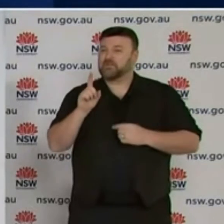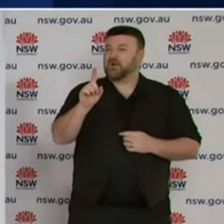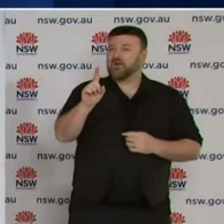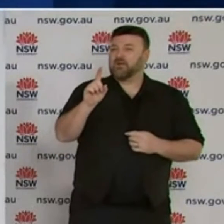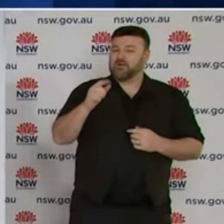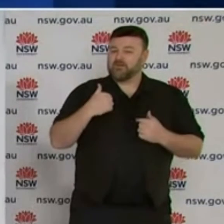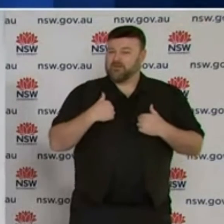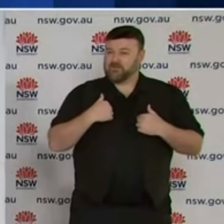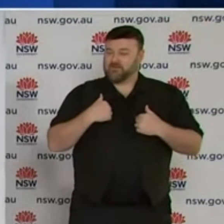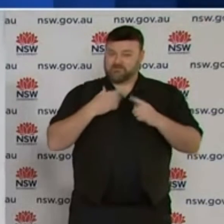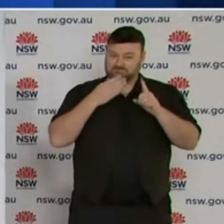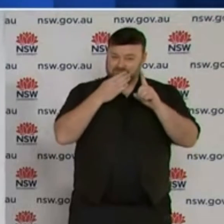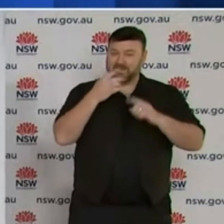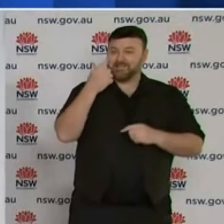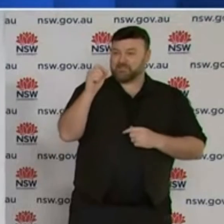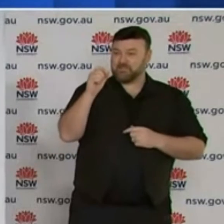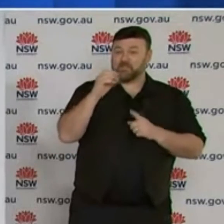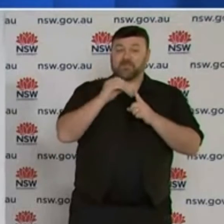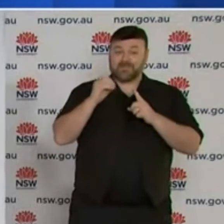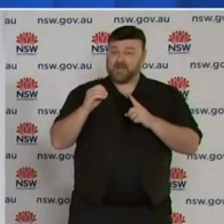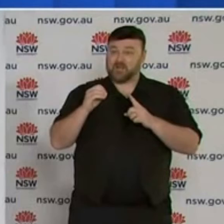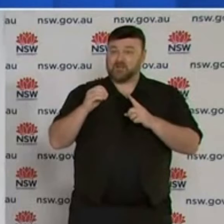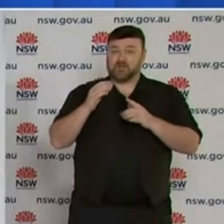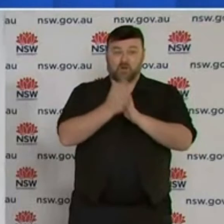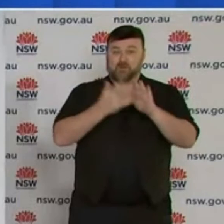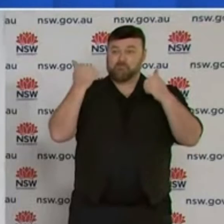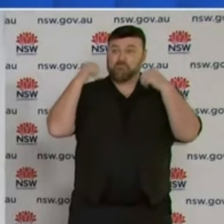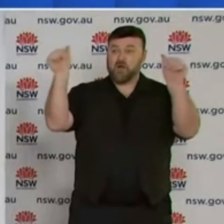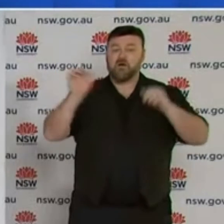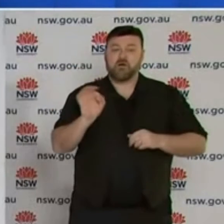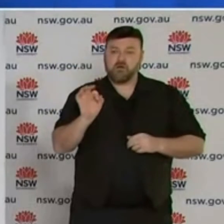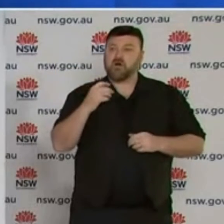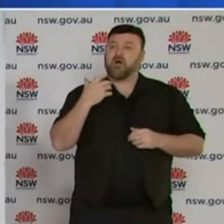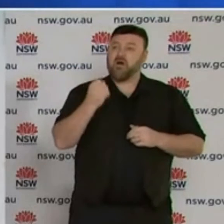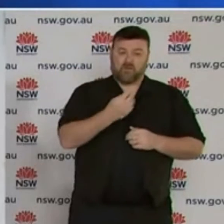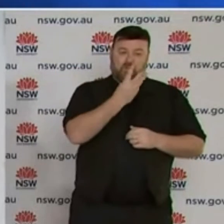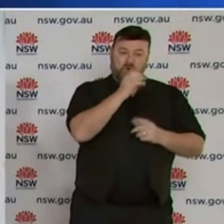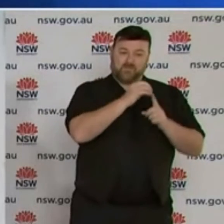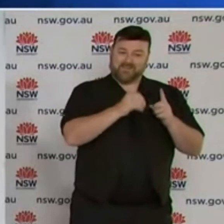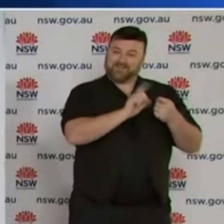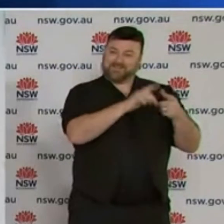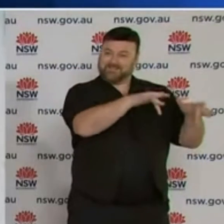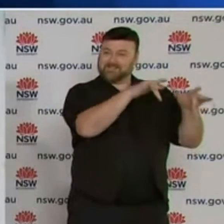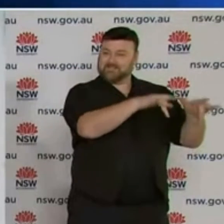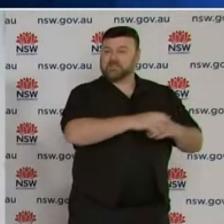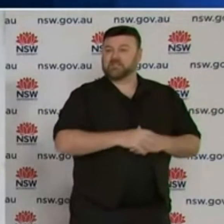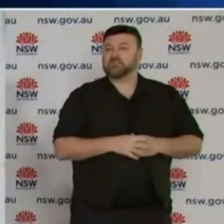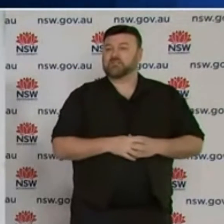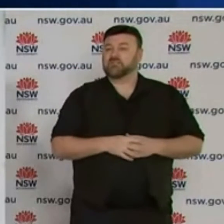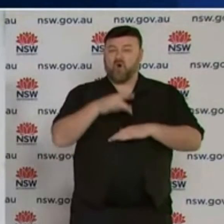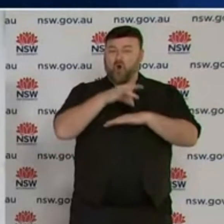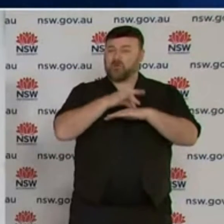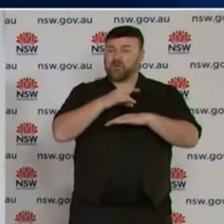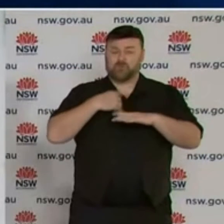At 70% double-dose vaccination, there is still a major threat. We can't have our hospital system overwhelmed. At the moment, the best advice I received this